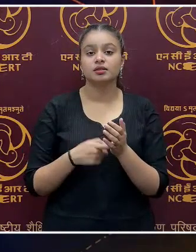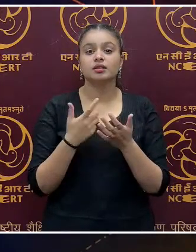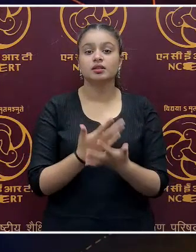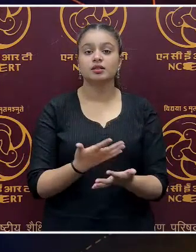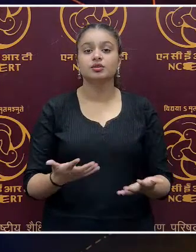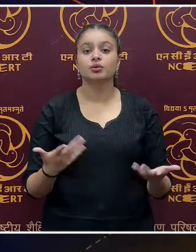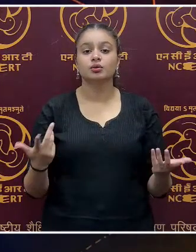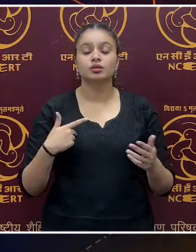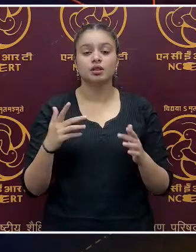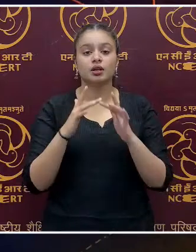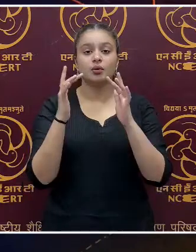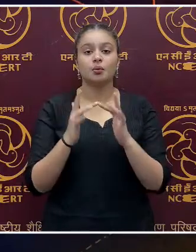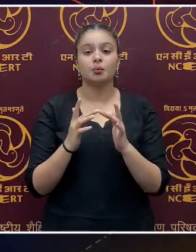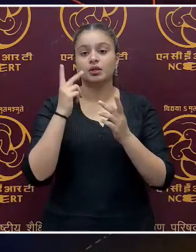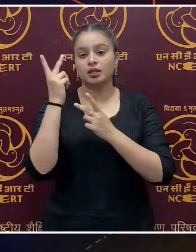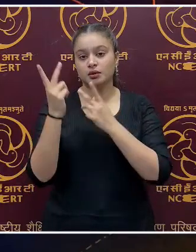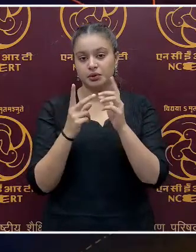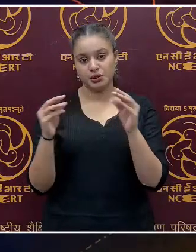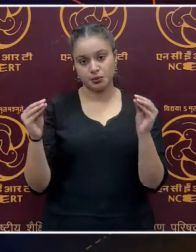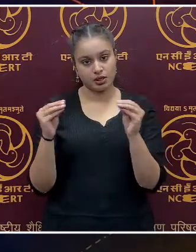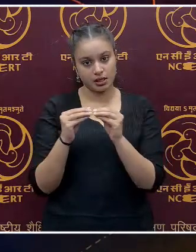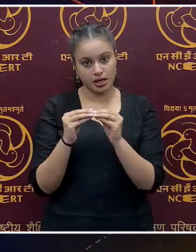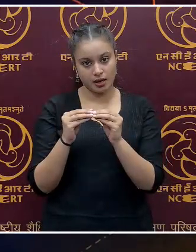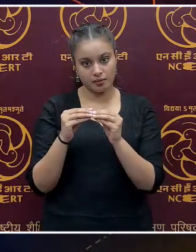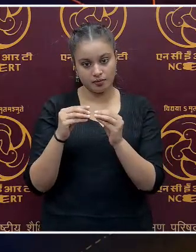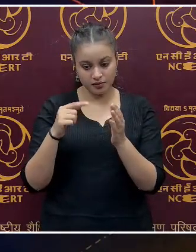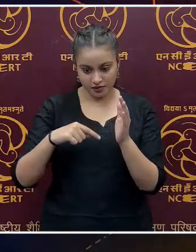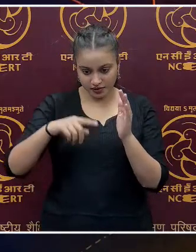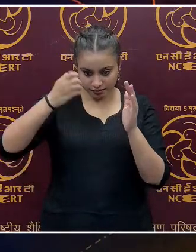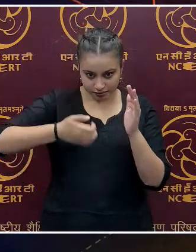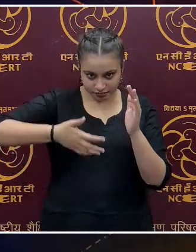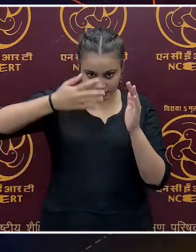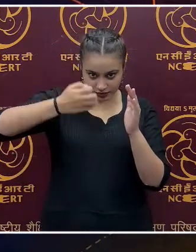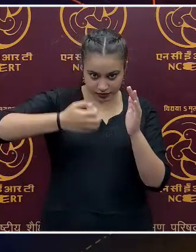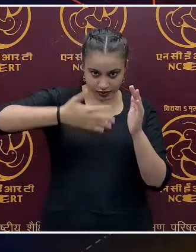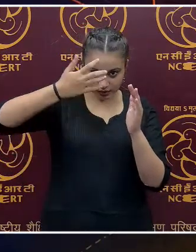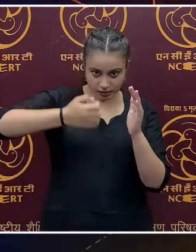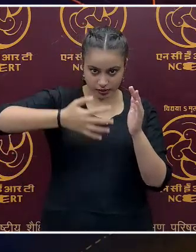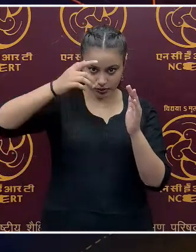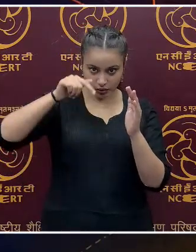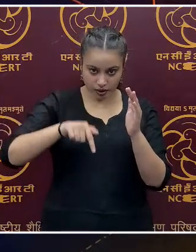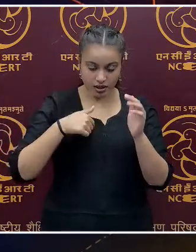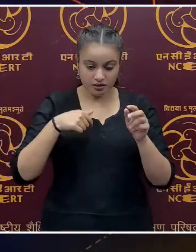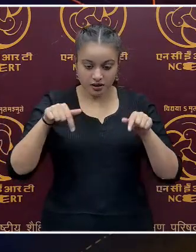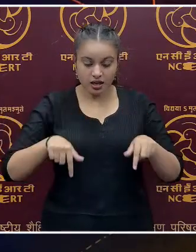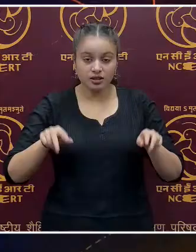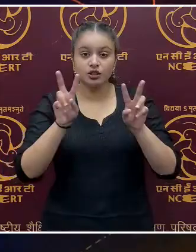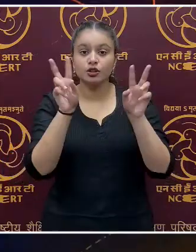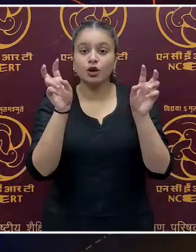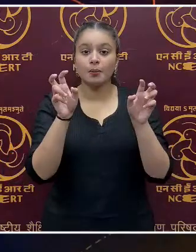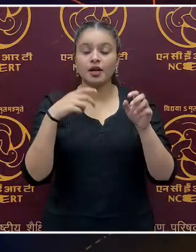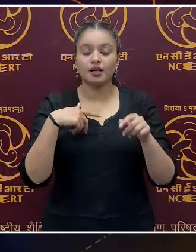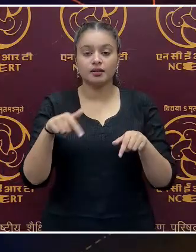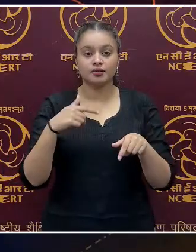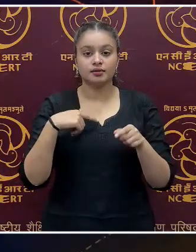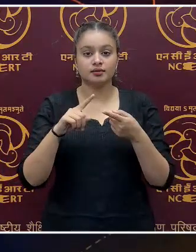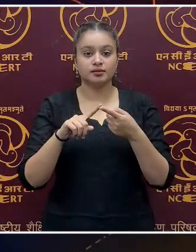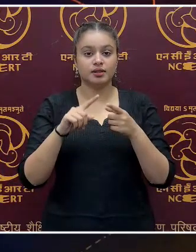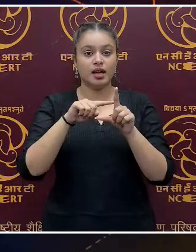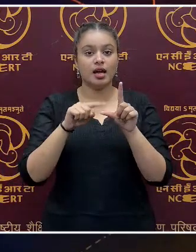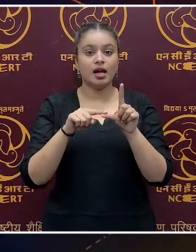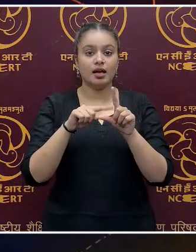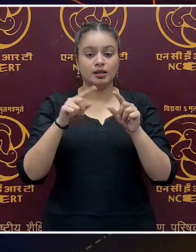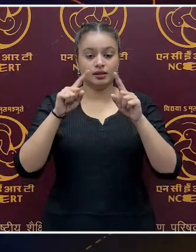a virtual labs. So if you go down here, as per the today topic exploring angles, that